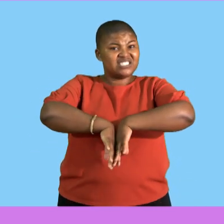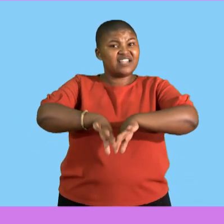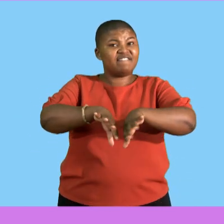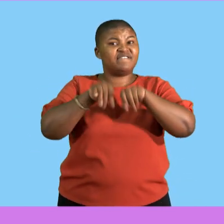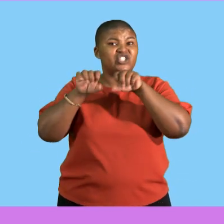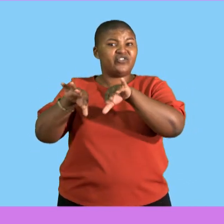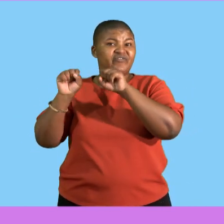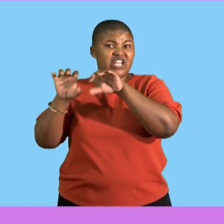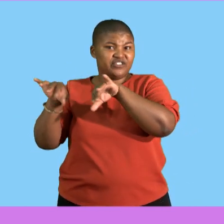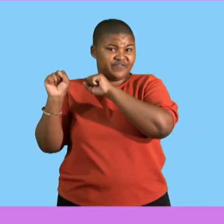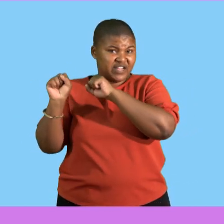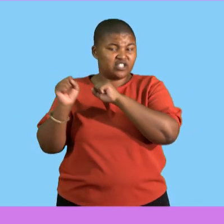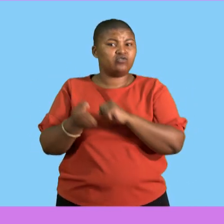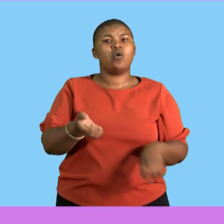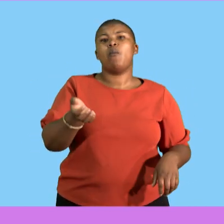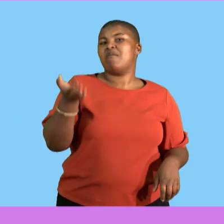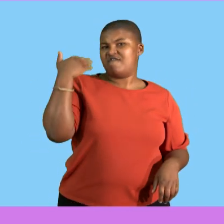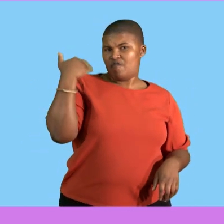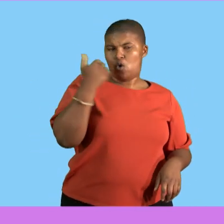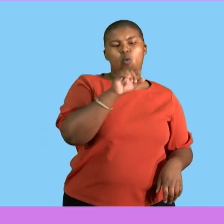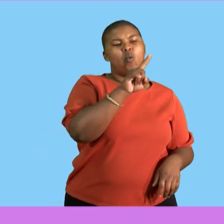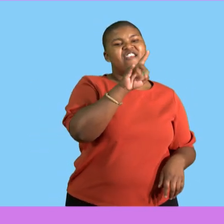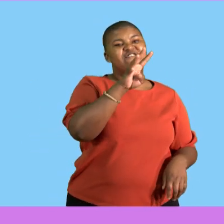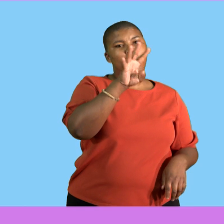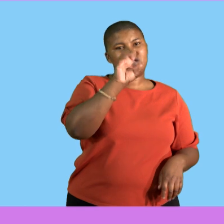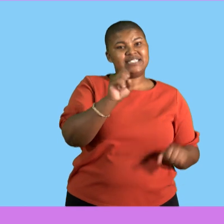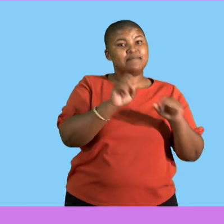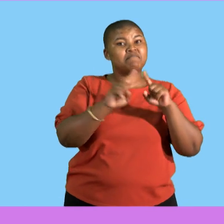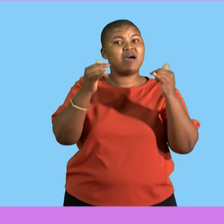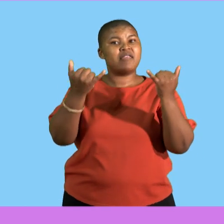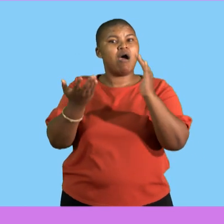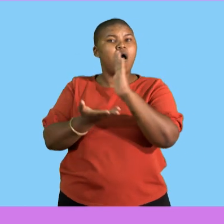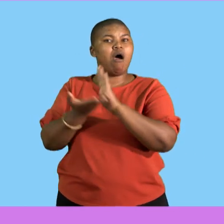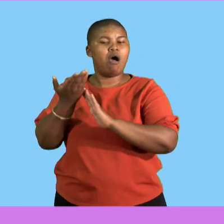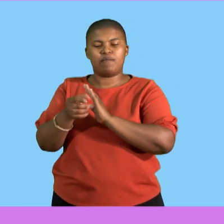was 140 Rand. It now went up to